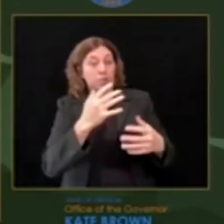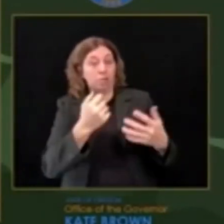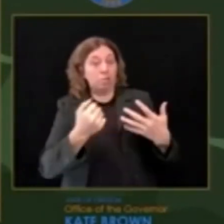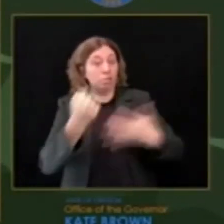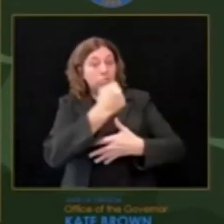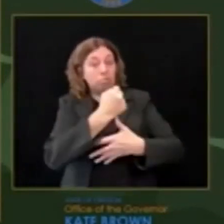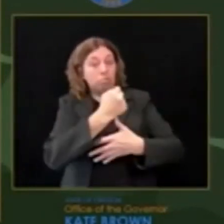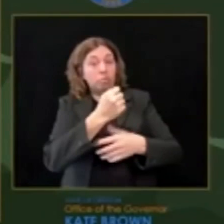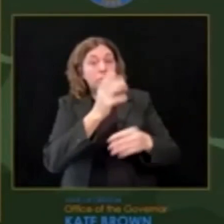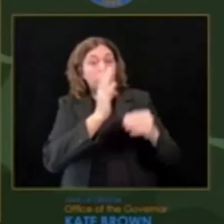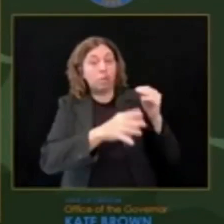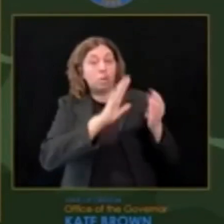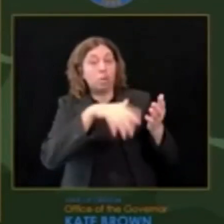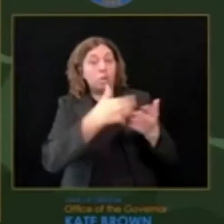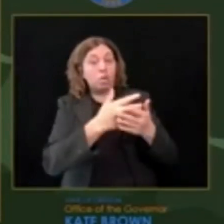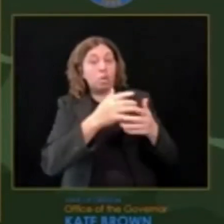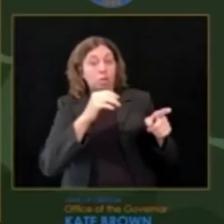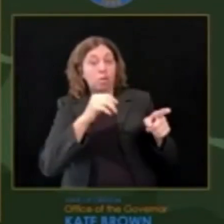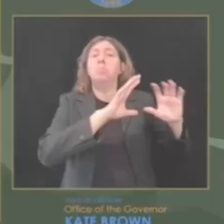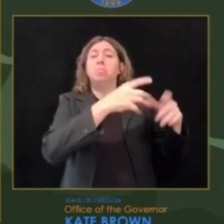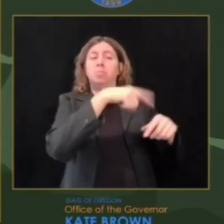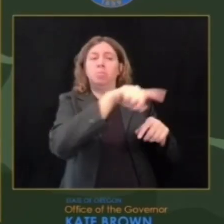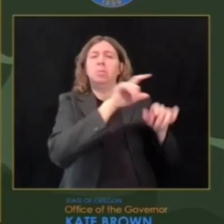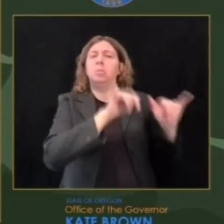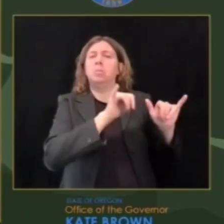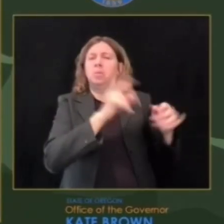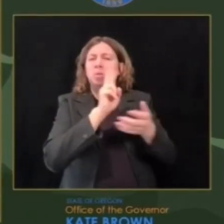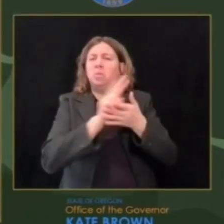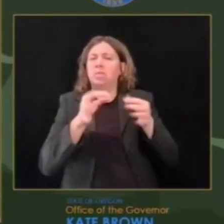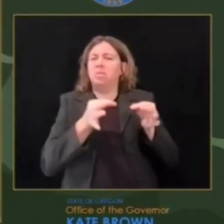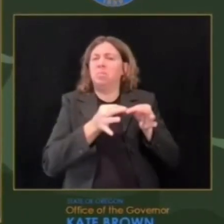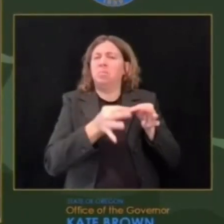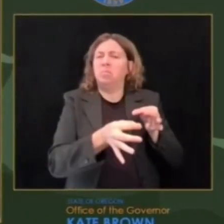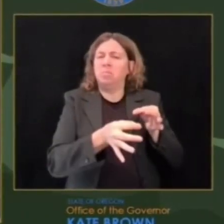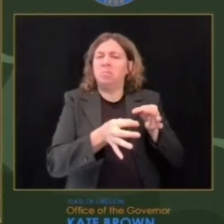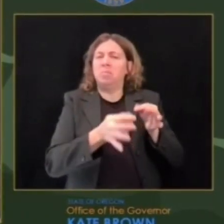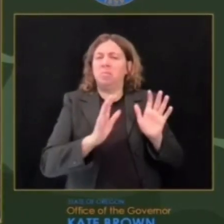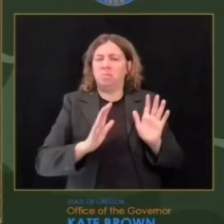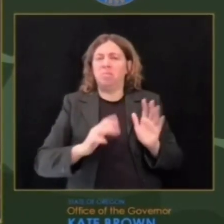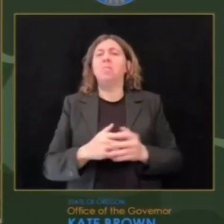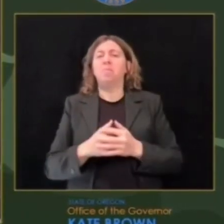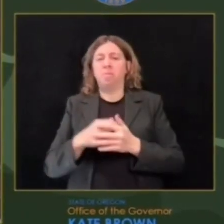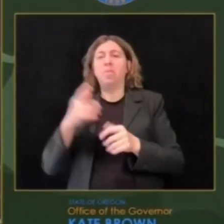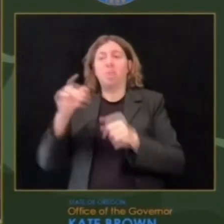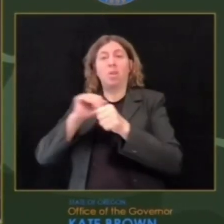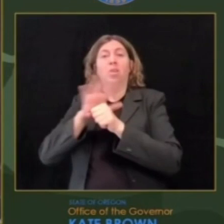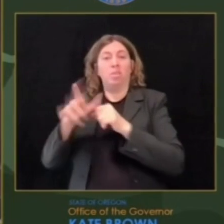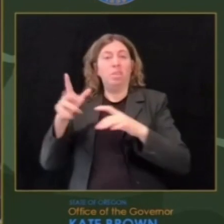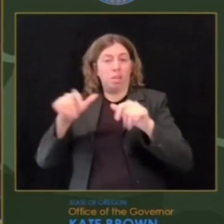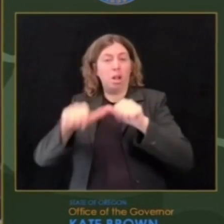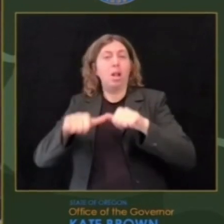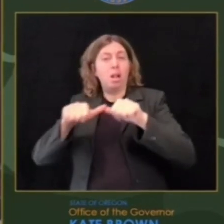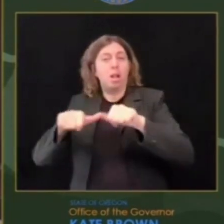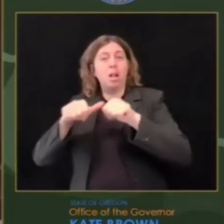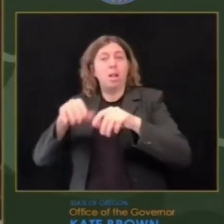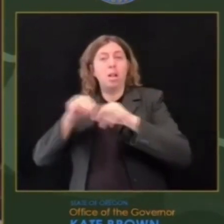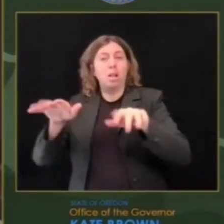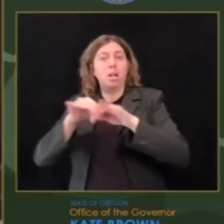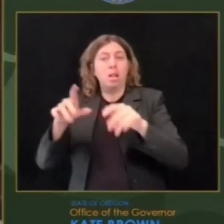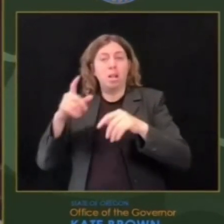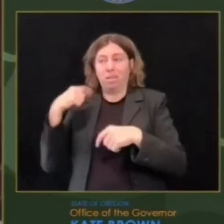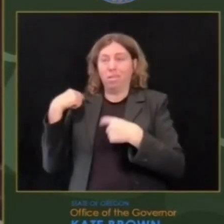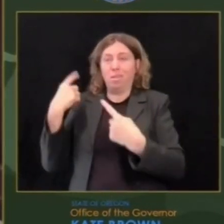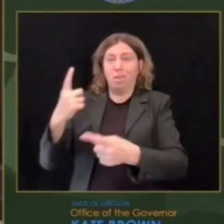educators would not get vaccinated this school year. I am asking these seniors to hold tight and stay